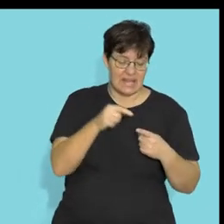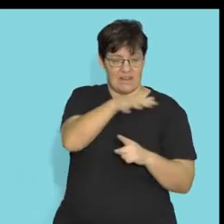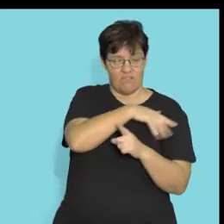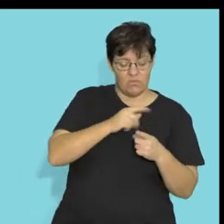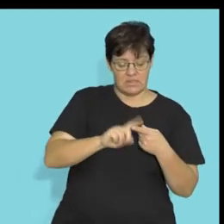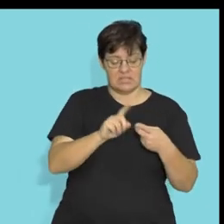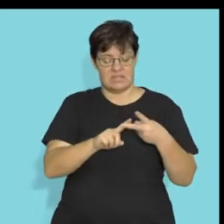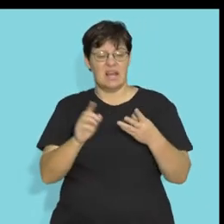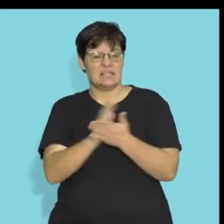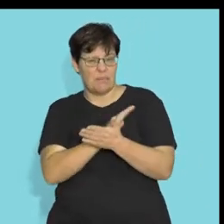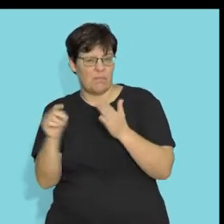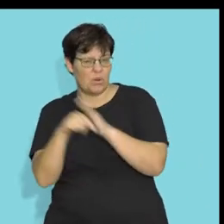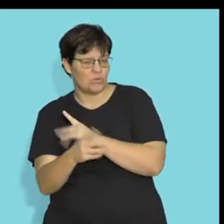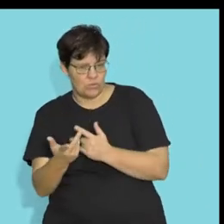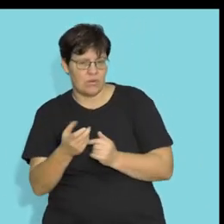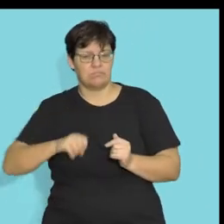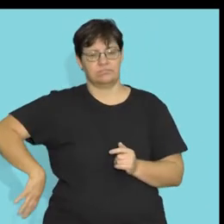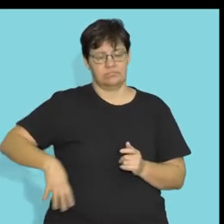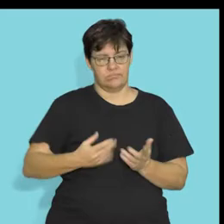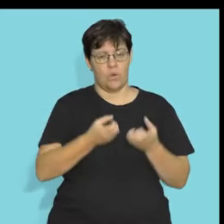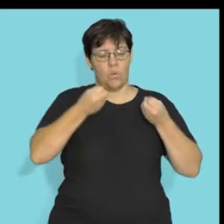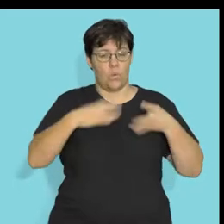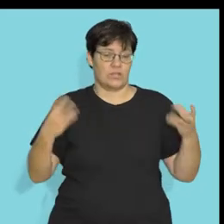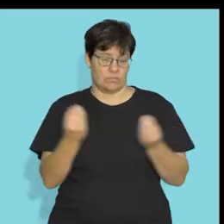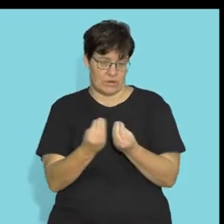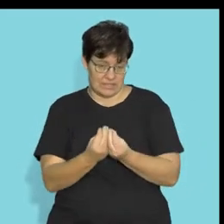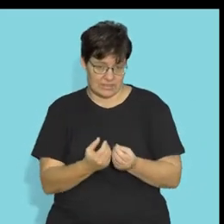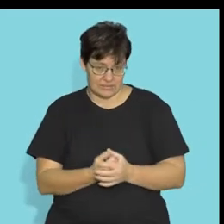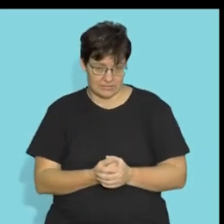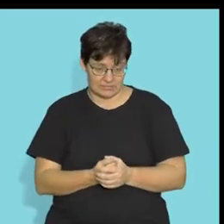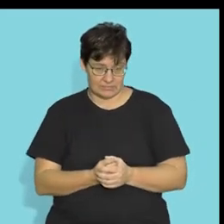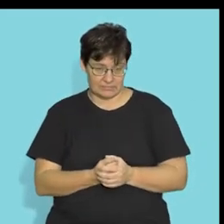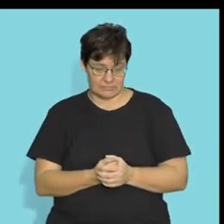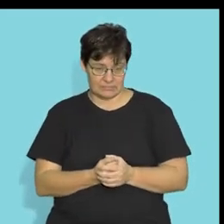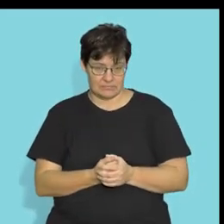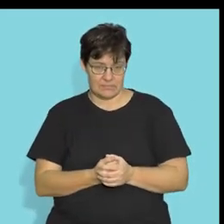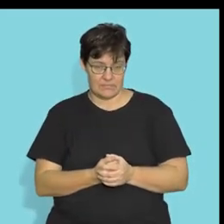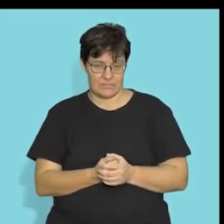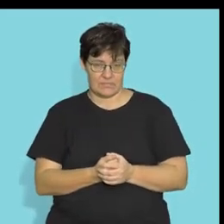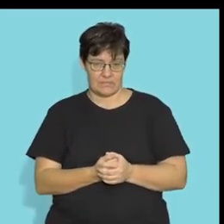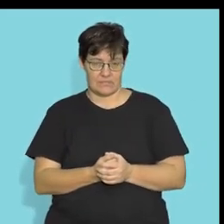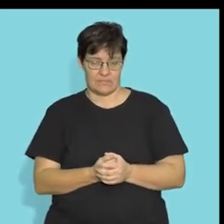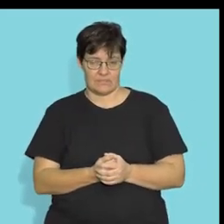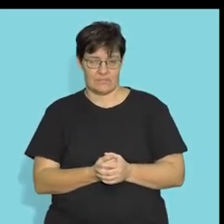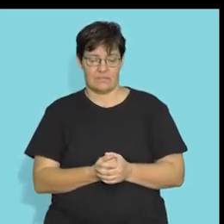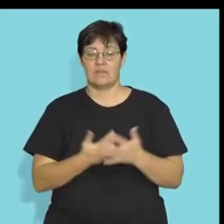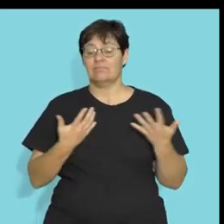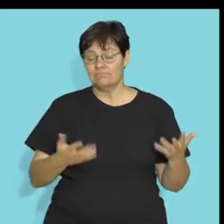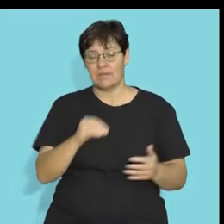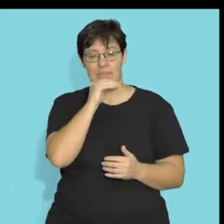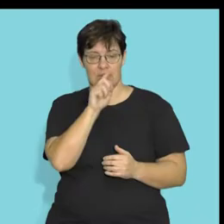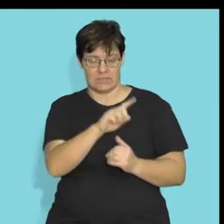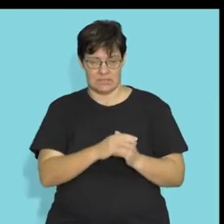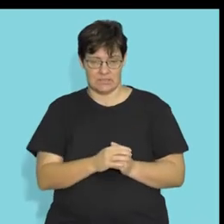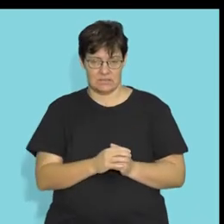into the environment and some being passed out incompletely as undigested food or digested food. Now